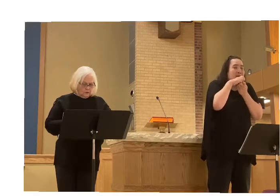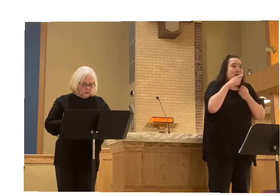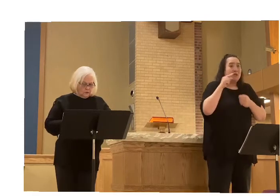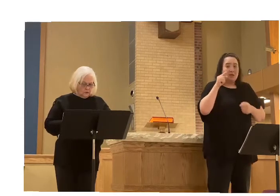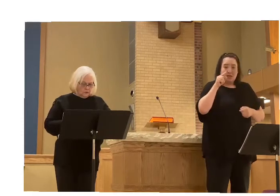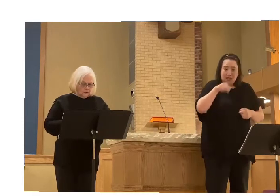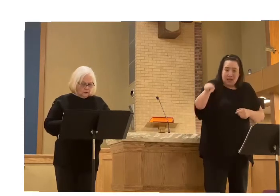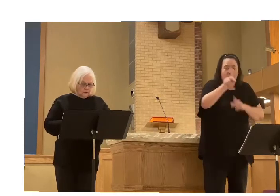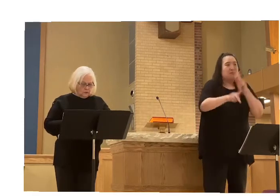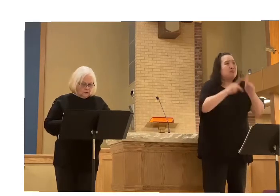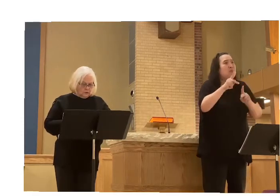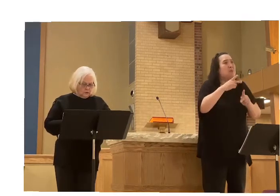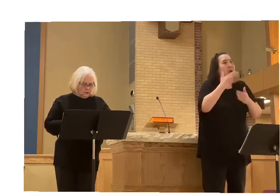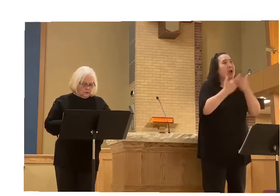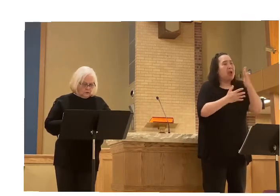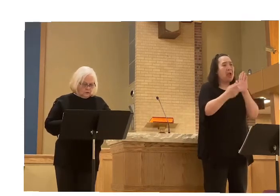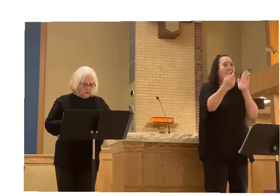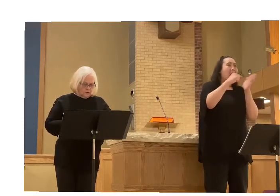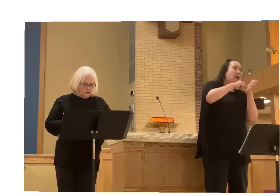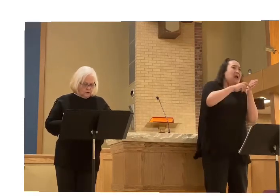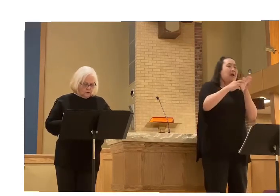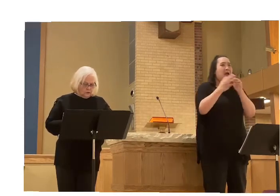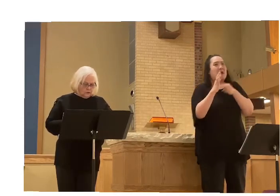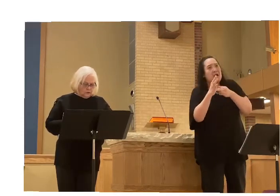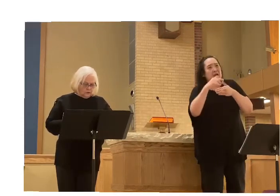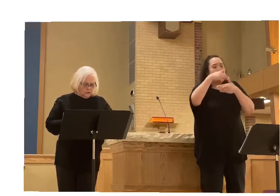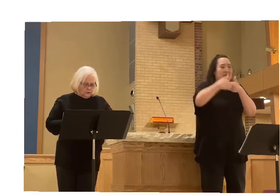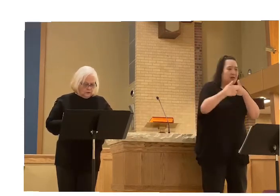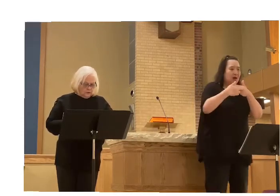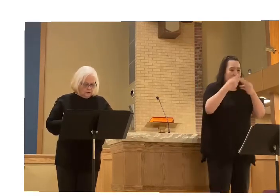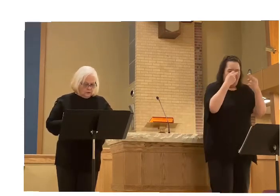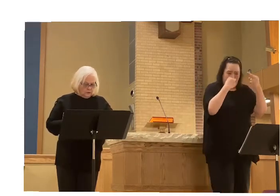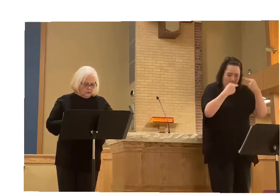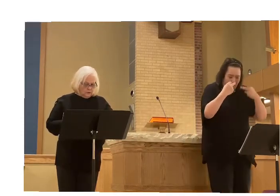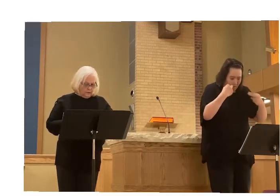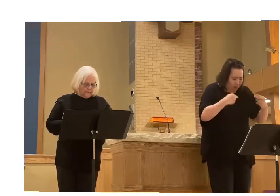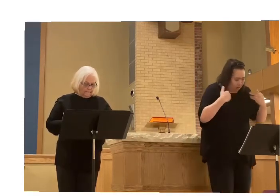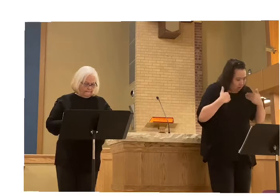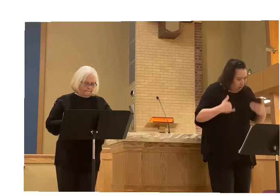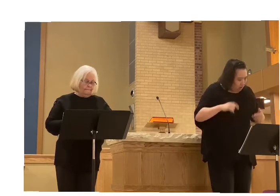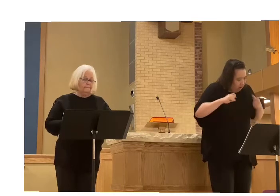my hands and my feet. I count all my bones.